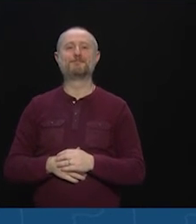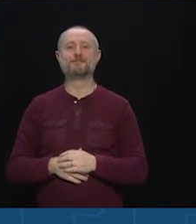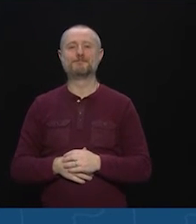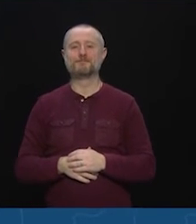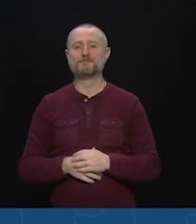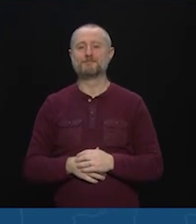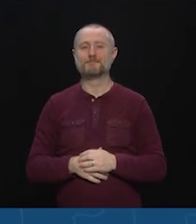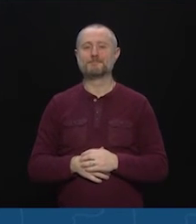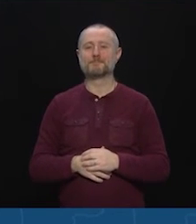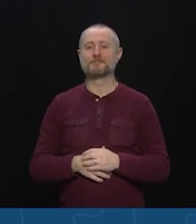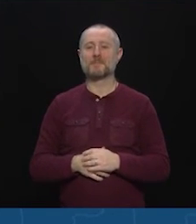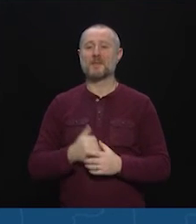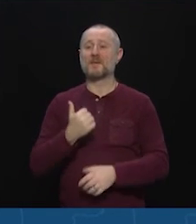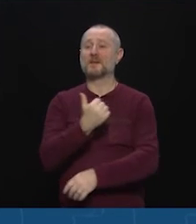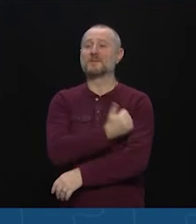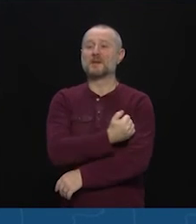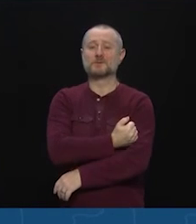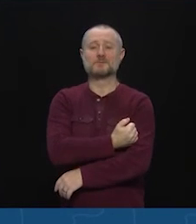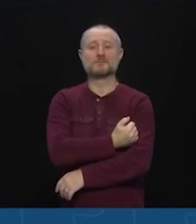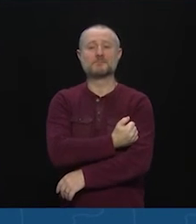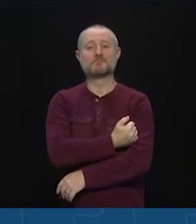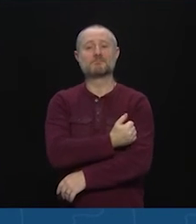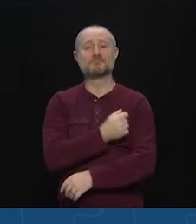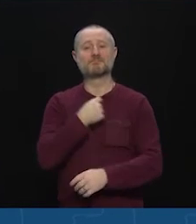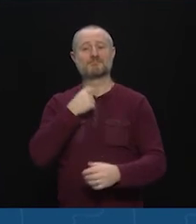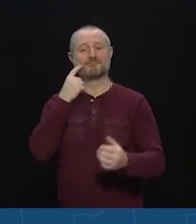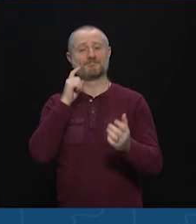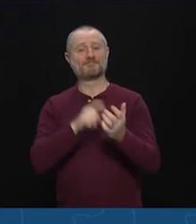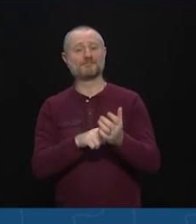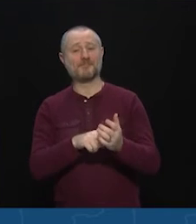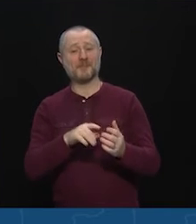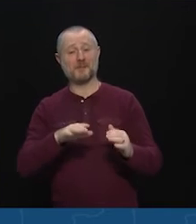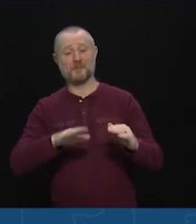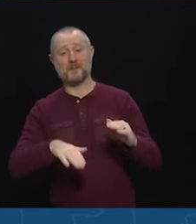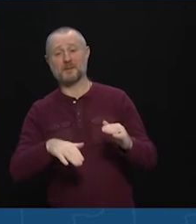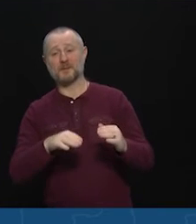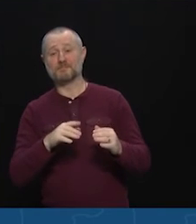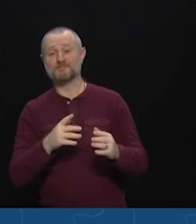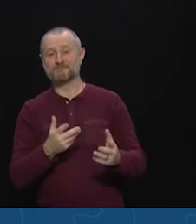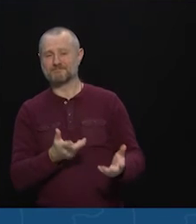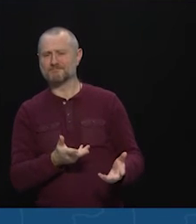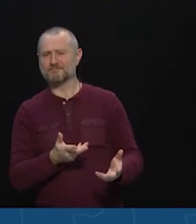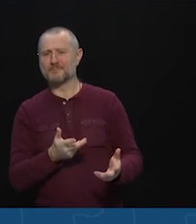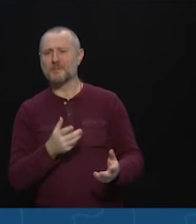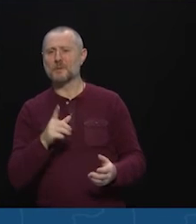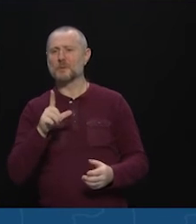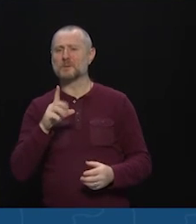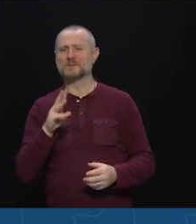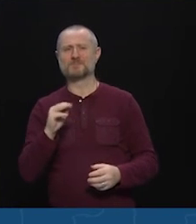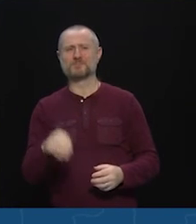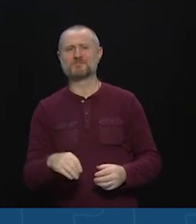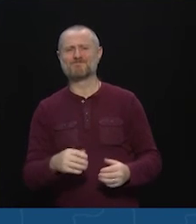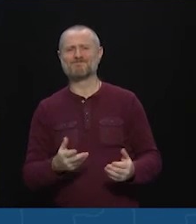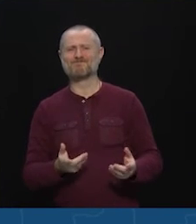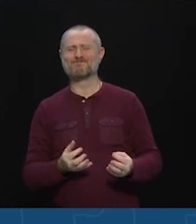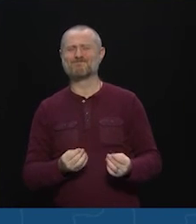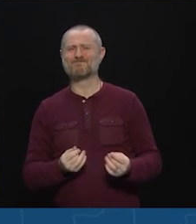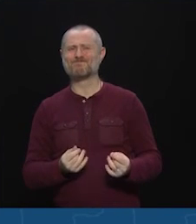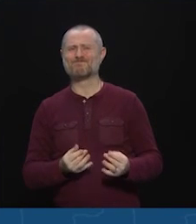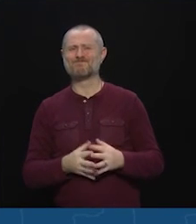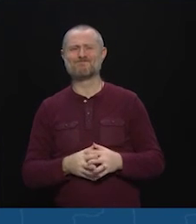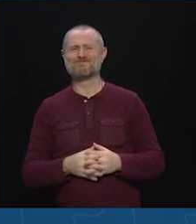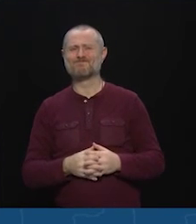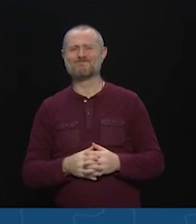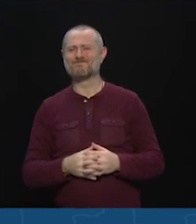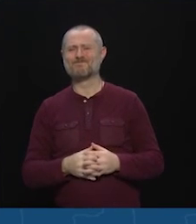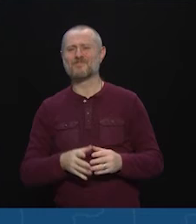vaccinations, I mentioned this. See the number they're not happy about at the bottom there? 26% completed series for 5 to